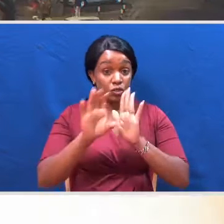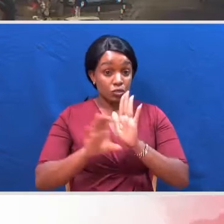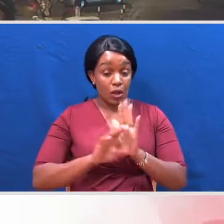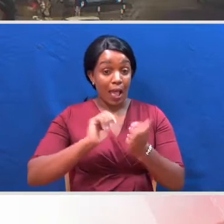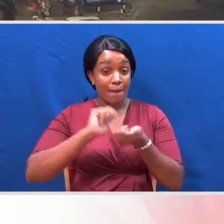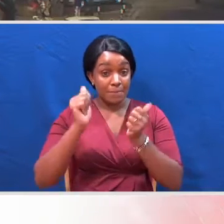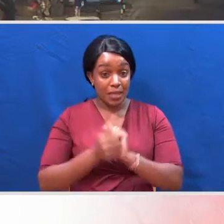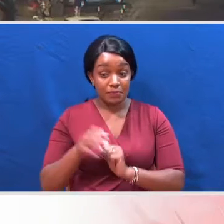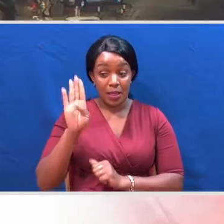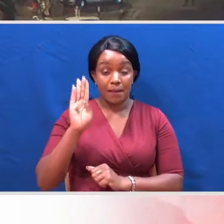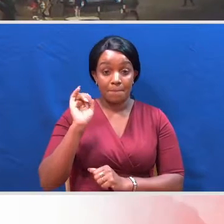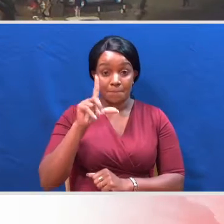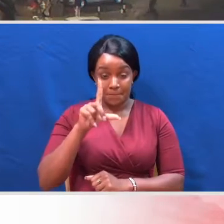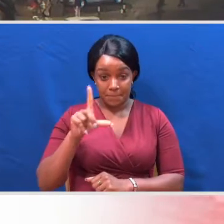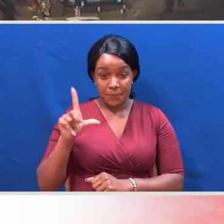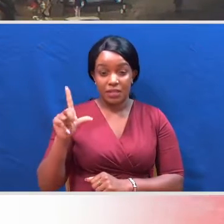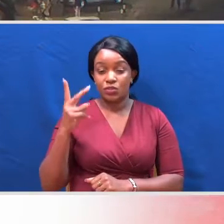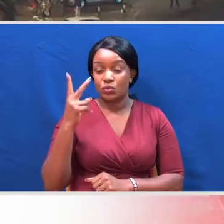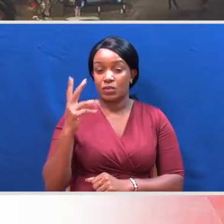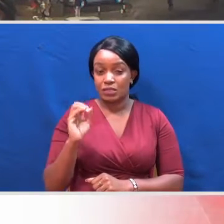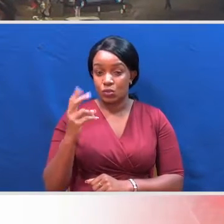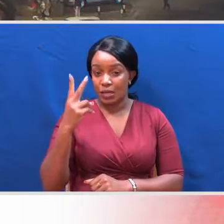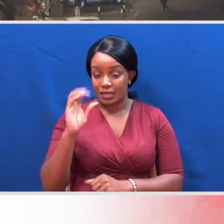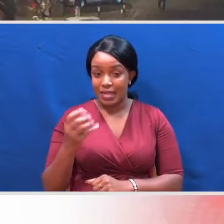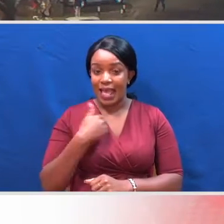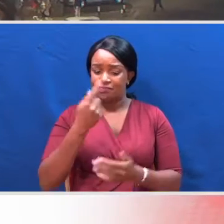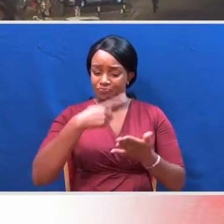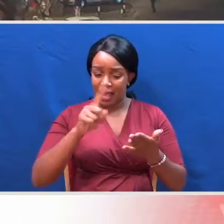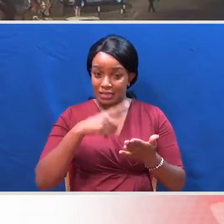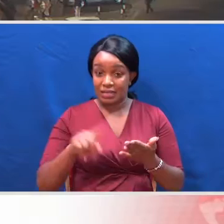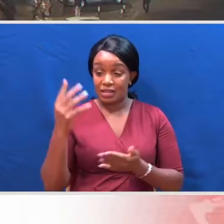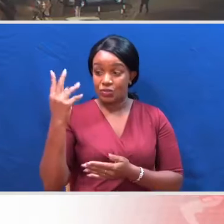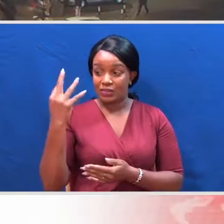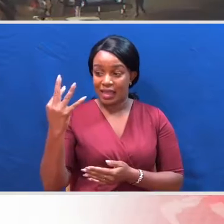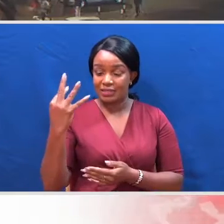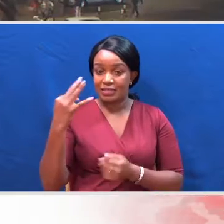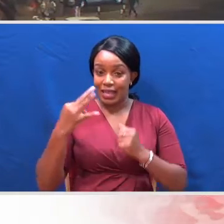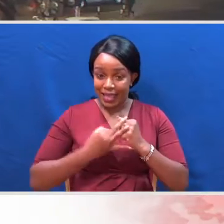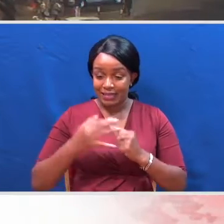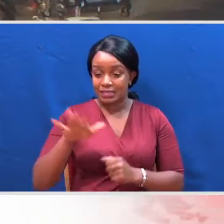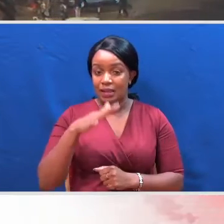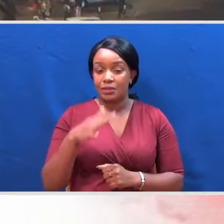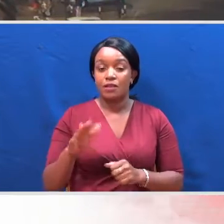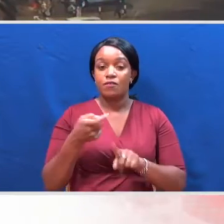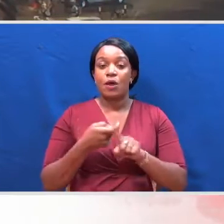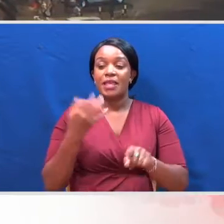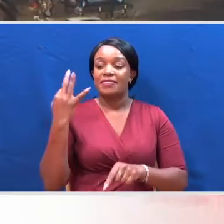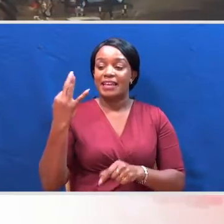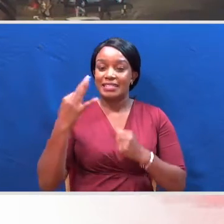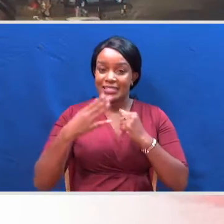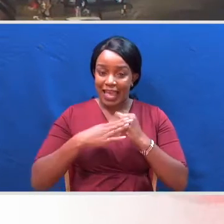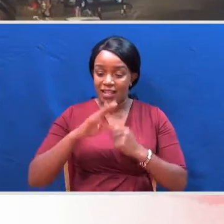Bill 2020 has sailed through in 38 county assemblies out of the 39 that have so far debated the